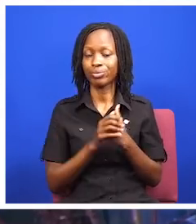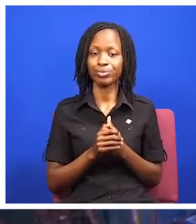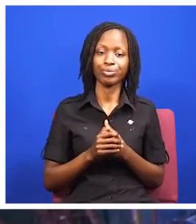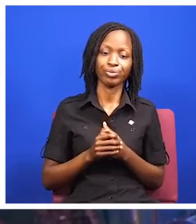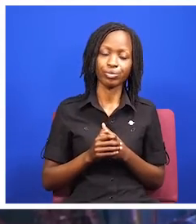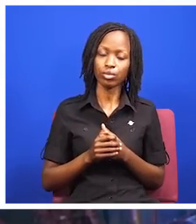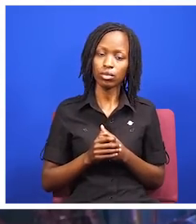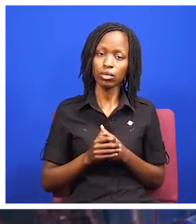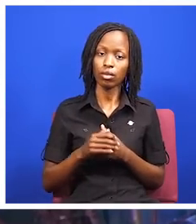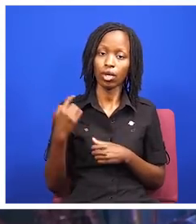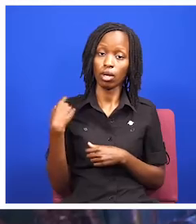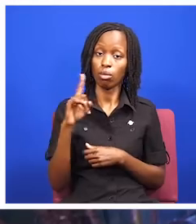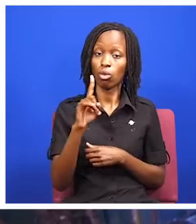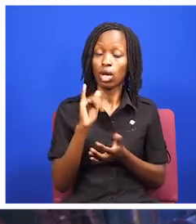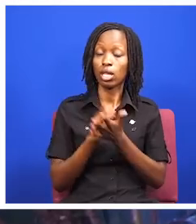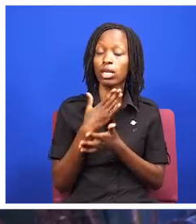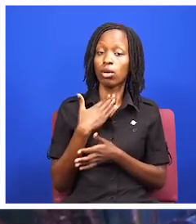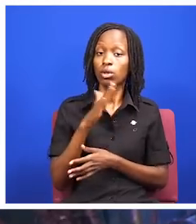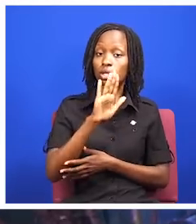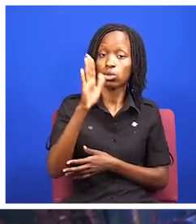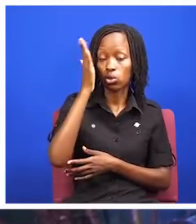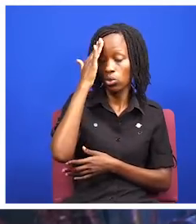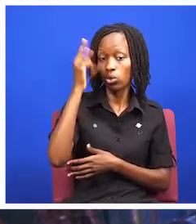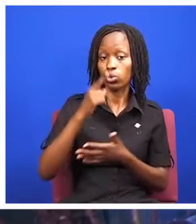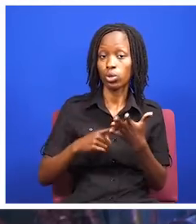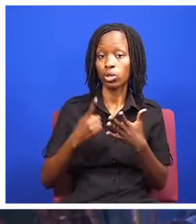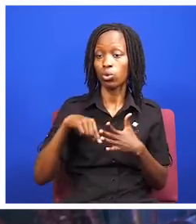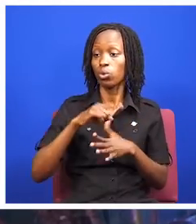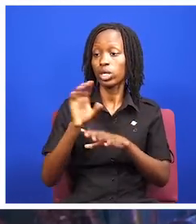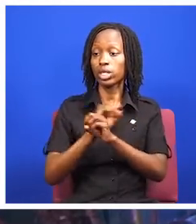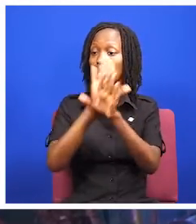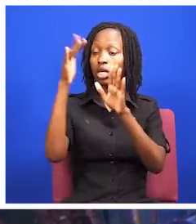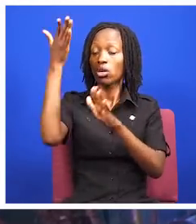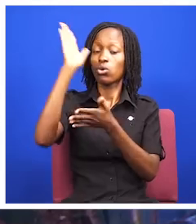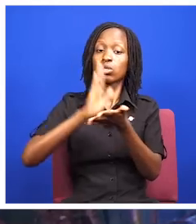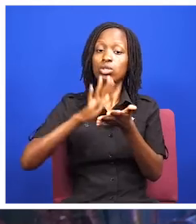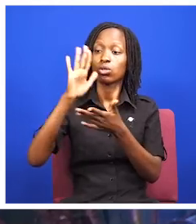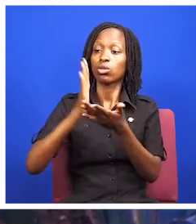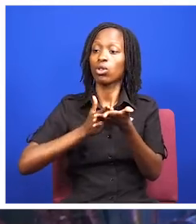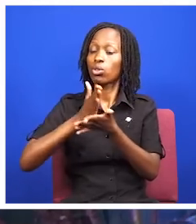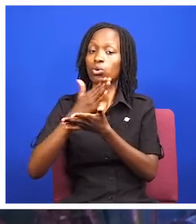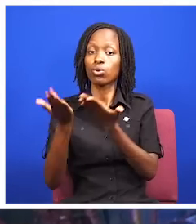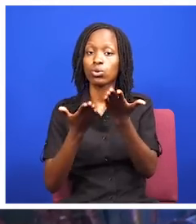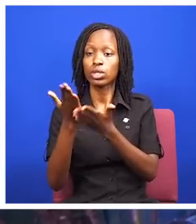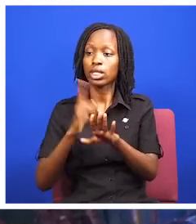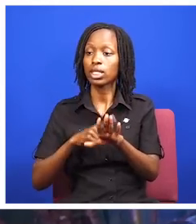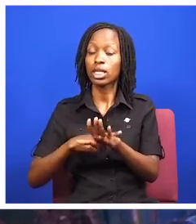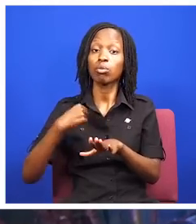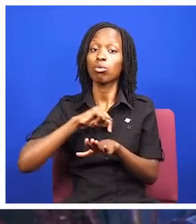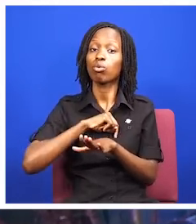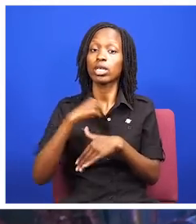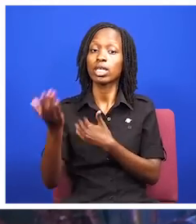the first point that I want you to note is that we radiate God's glory through service. When we